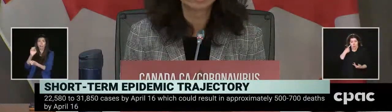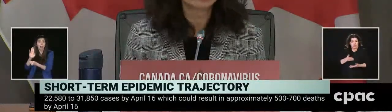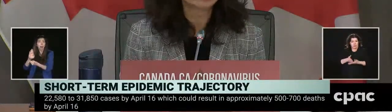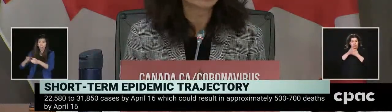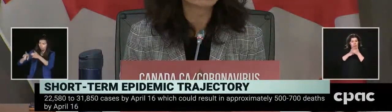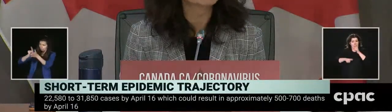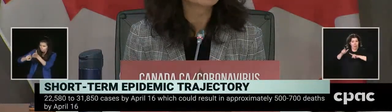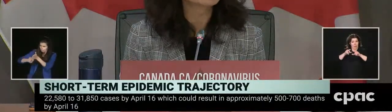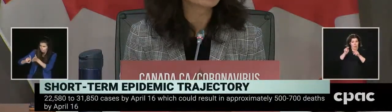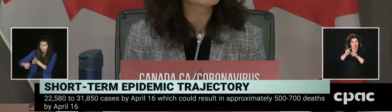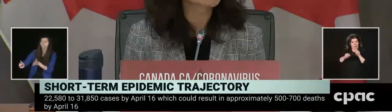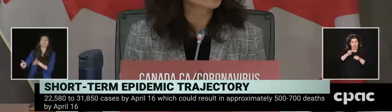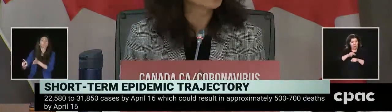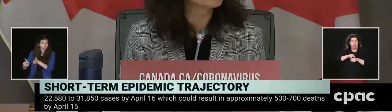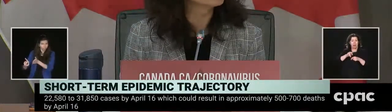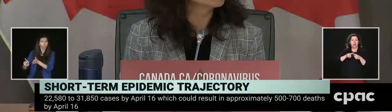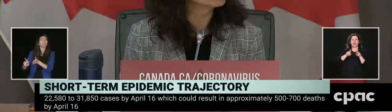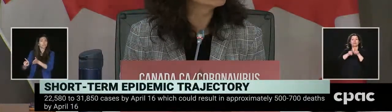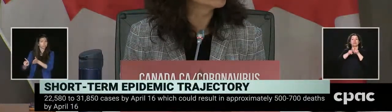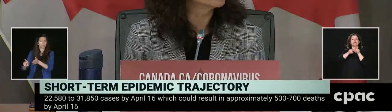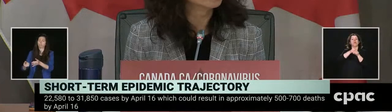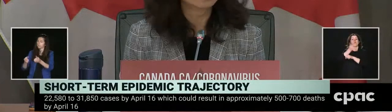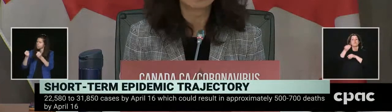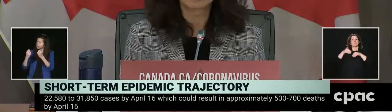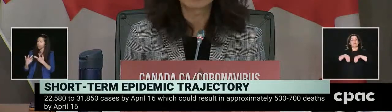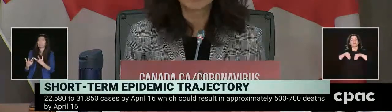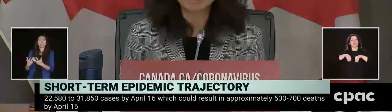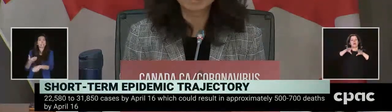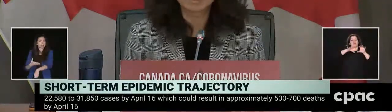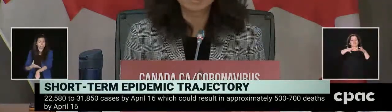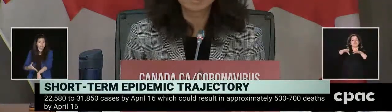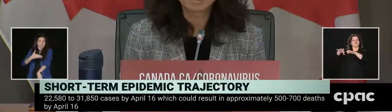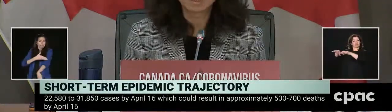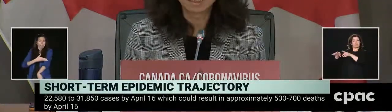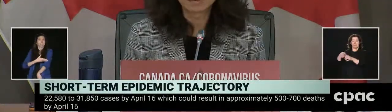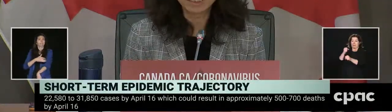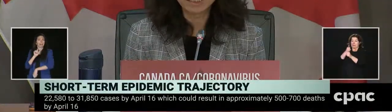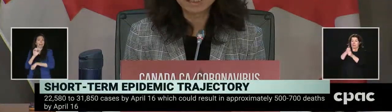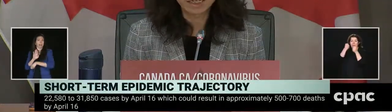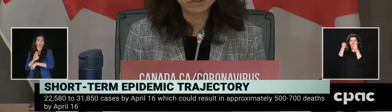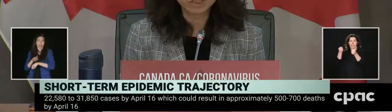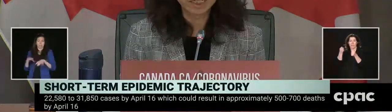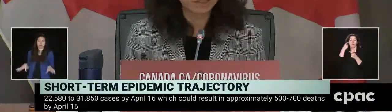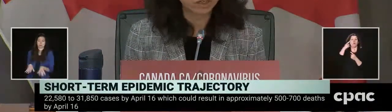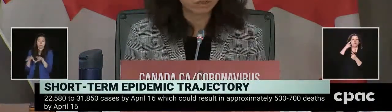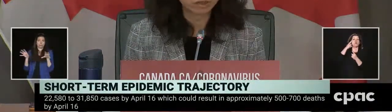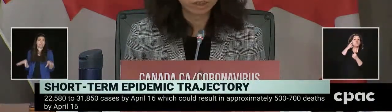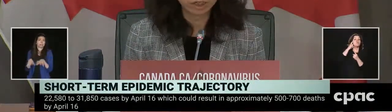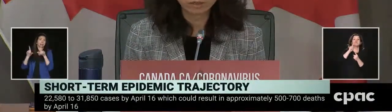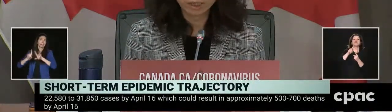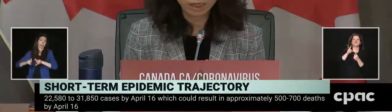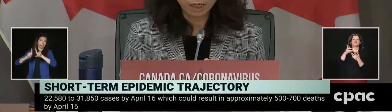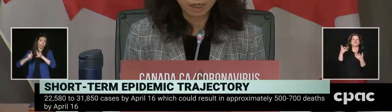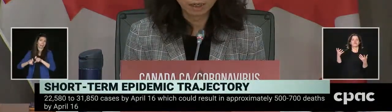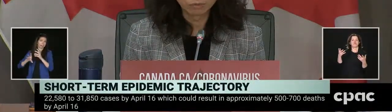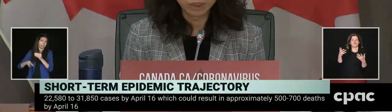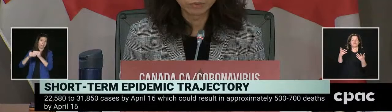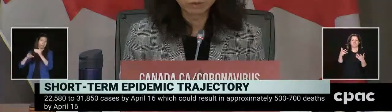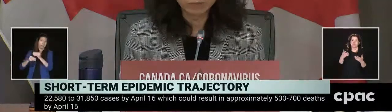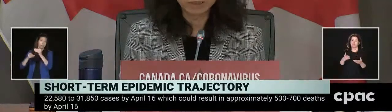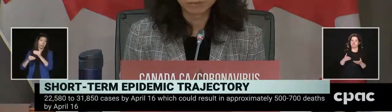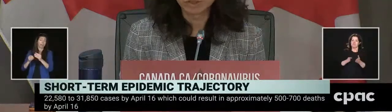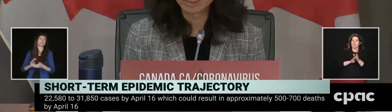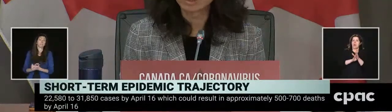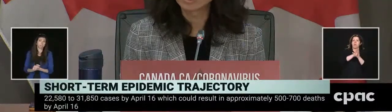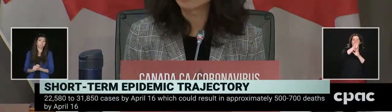make sure we can escalate our laboratory capacity in this country as a whole. So